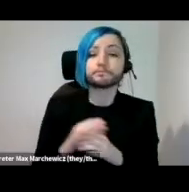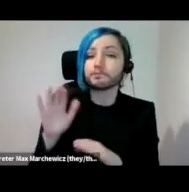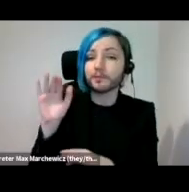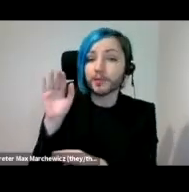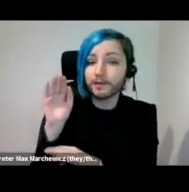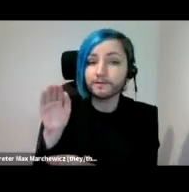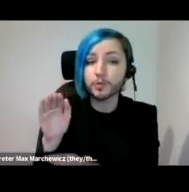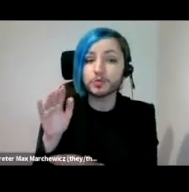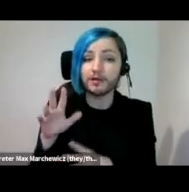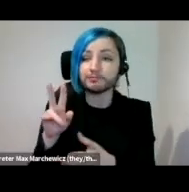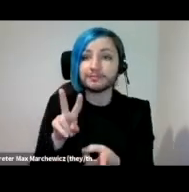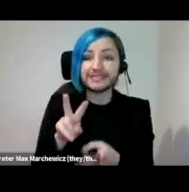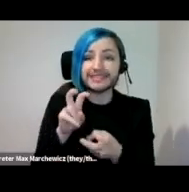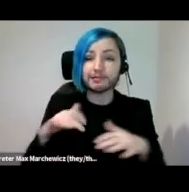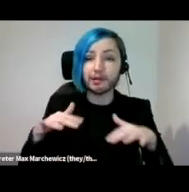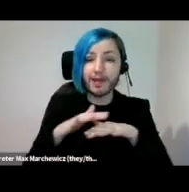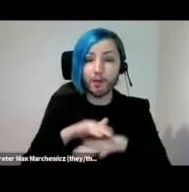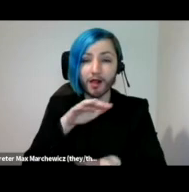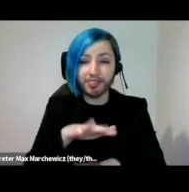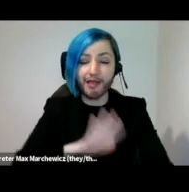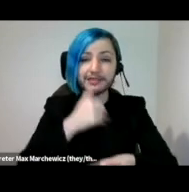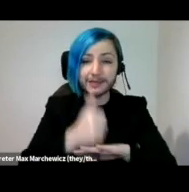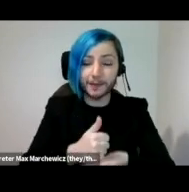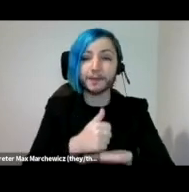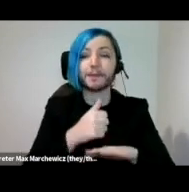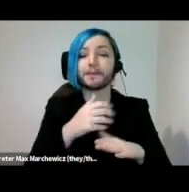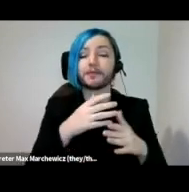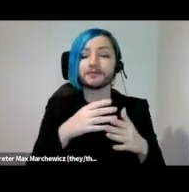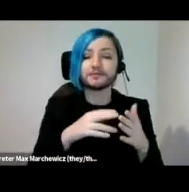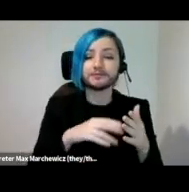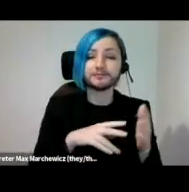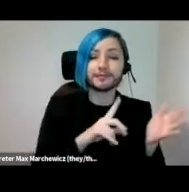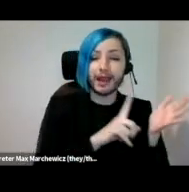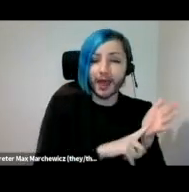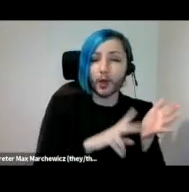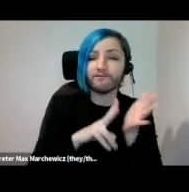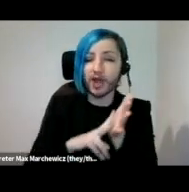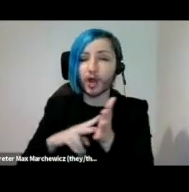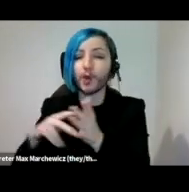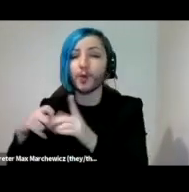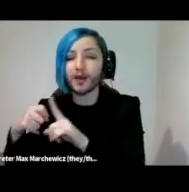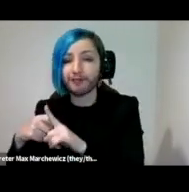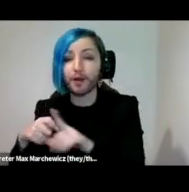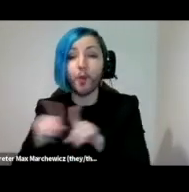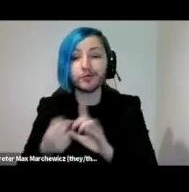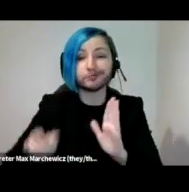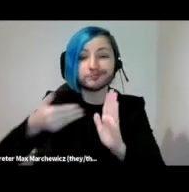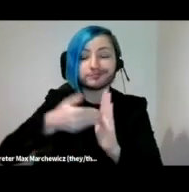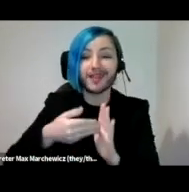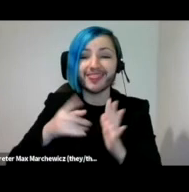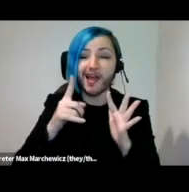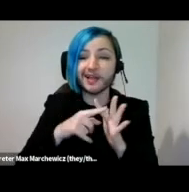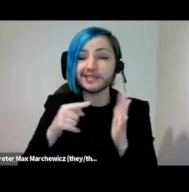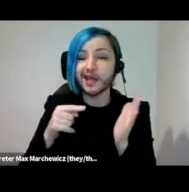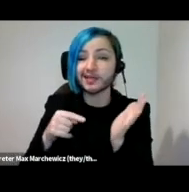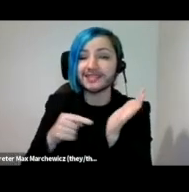detector network that I've talked about, LIGO, Virgo, CAGRA, but actually added to that, the Einstein Telescope, Cosmic